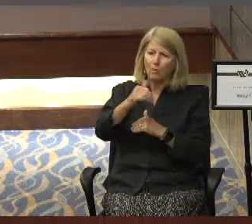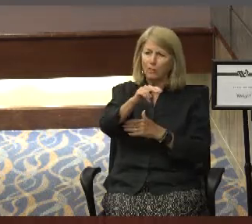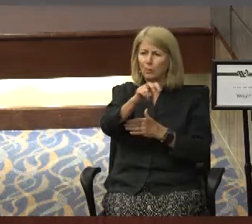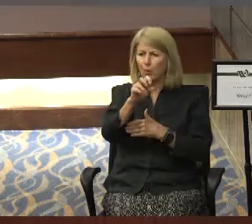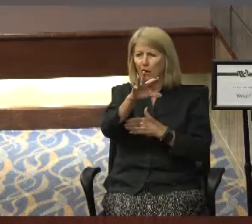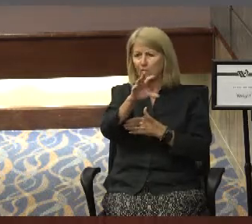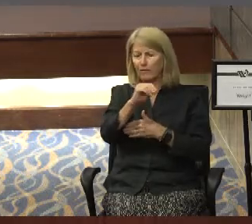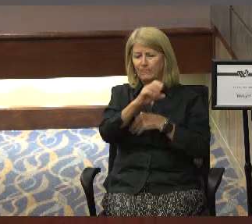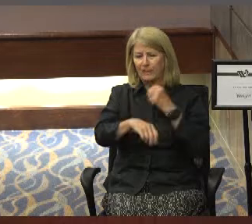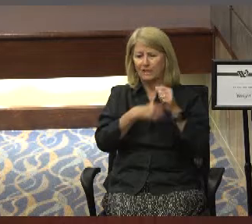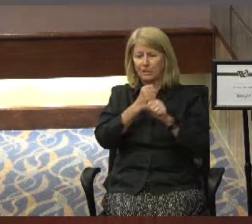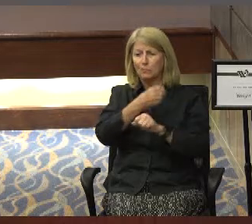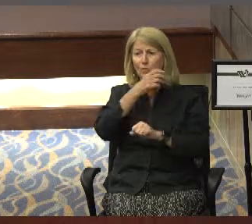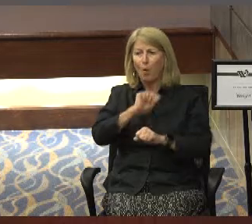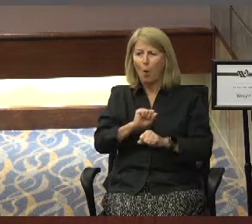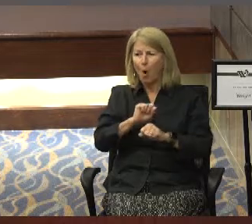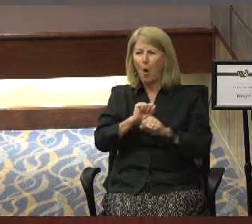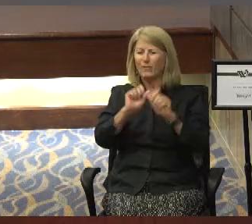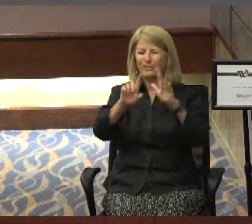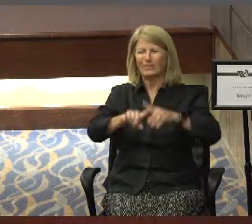old. It was started in England and